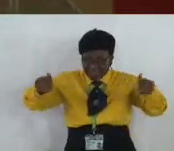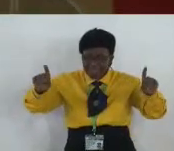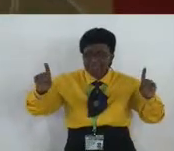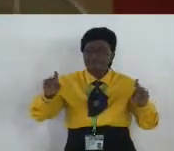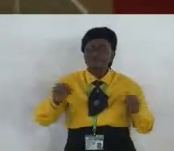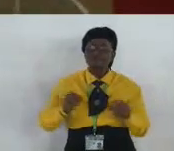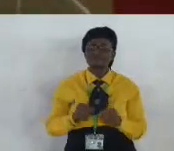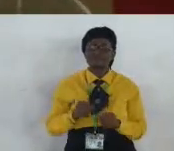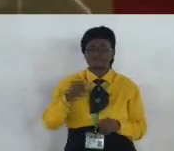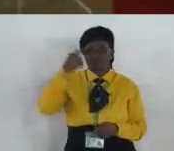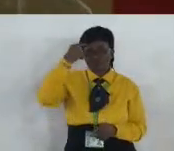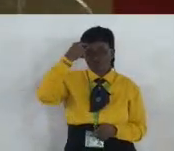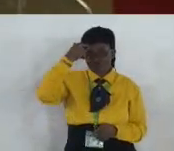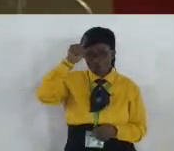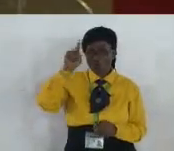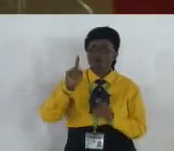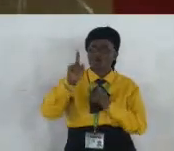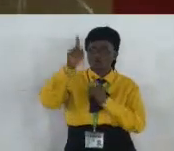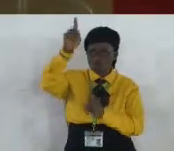for you.